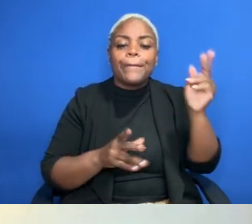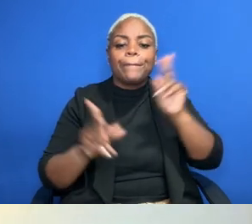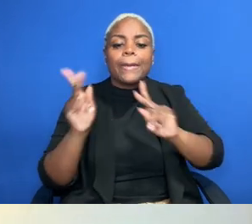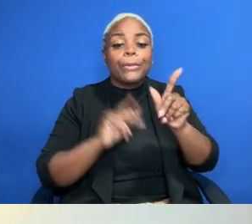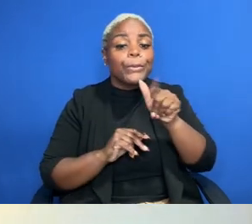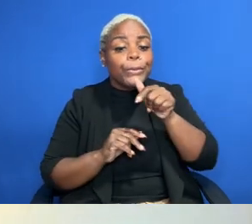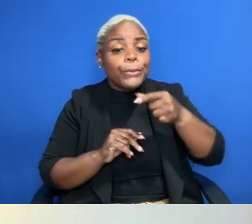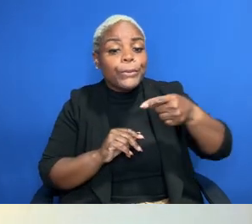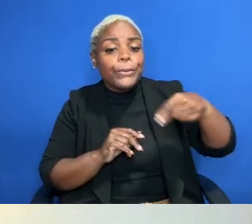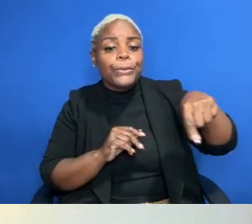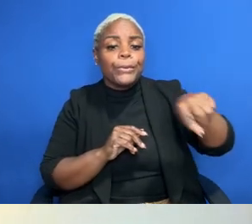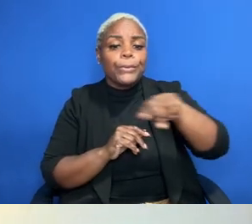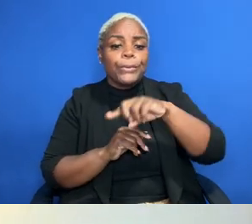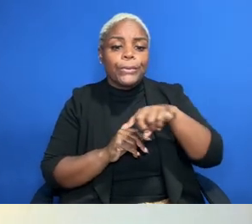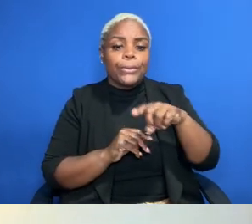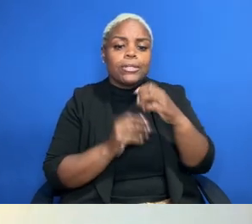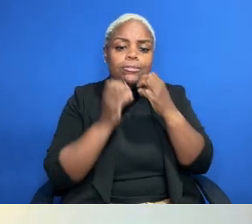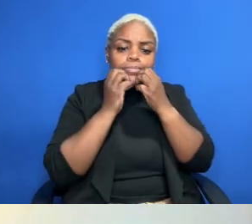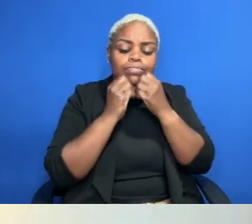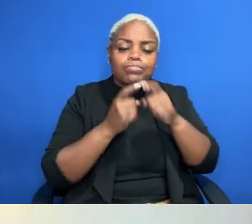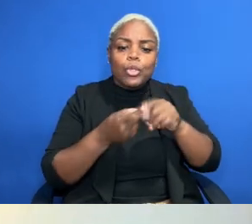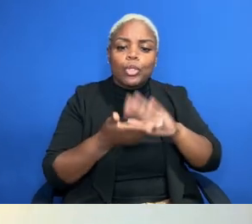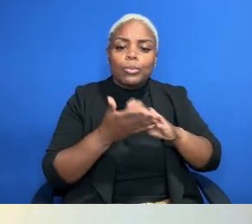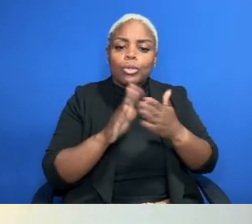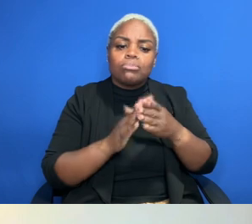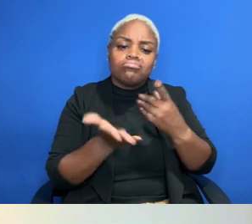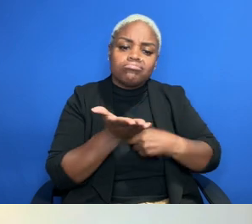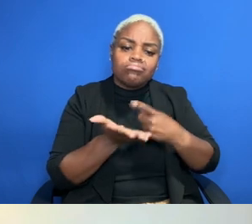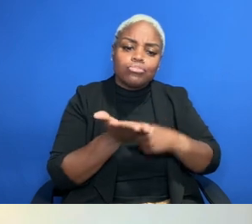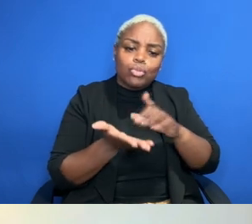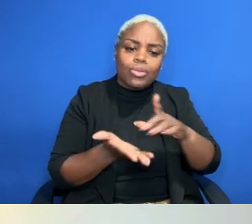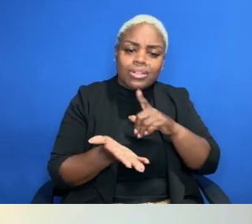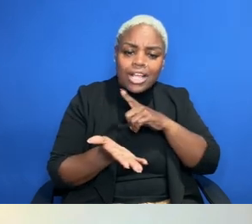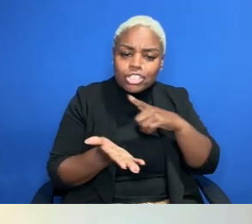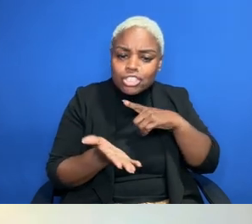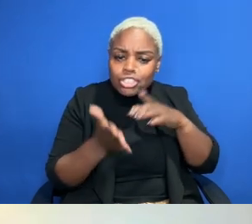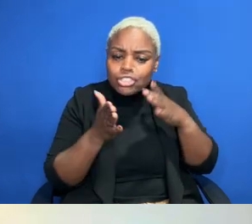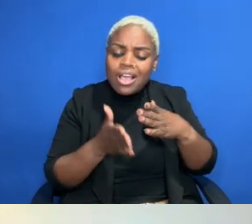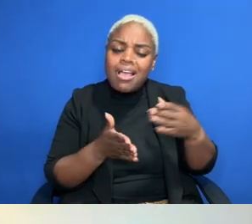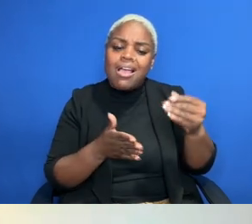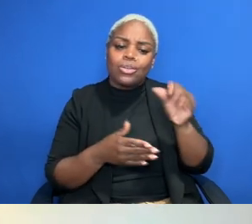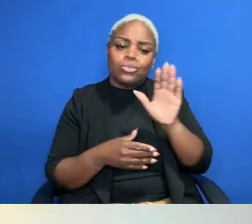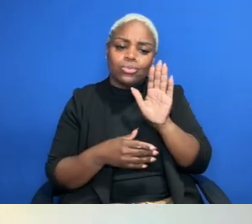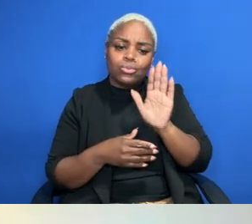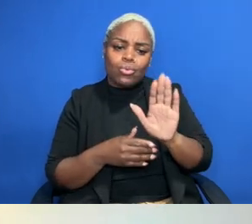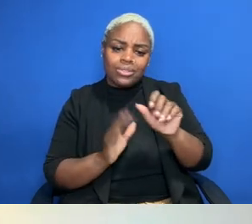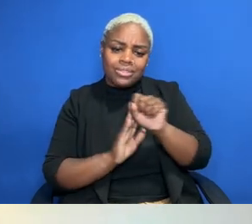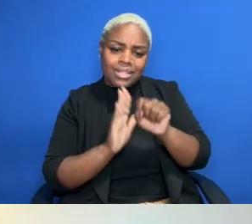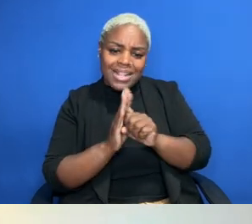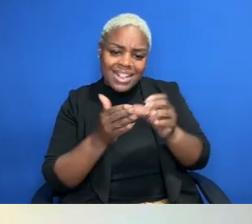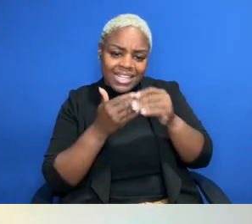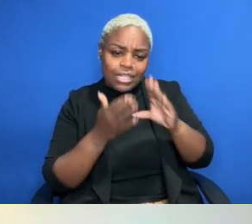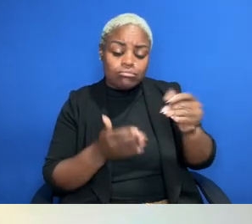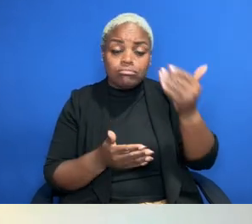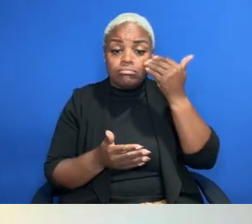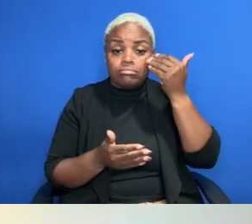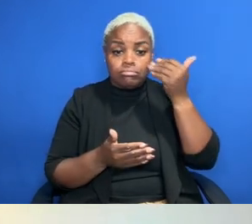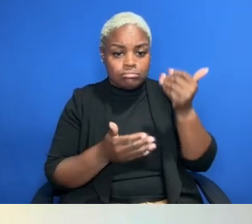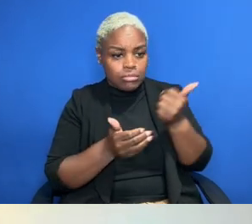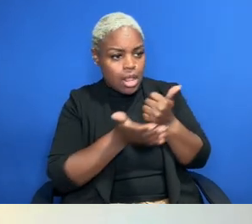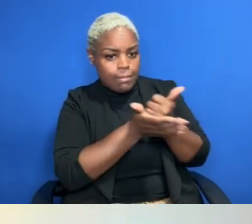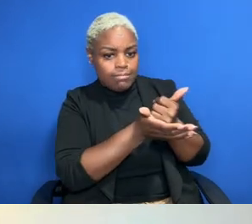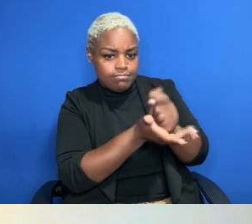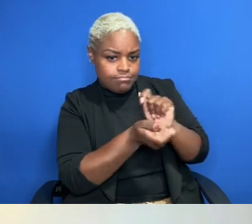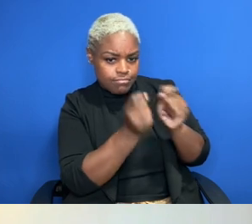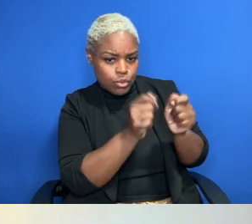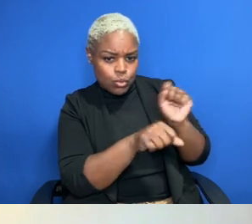as well as other service providers and people who care about our community to talk to your legislators and your state leaders, and,